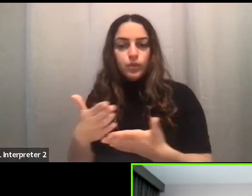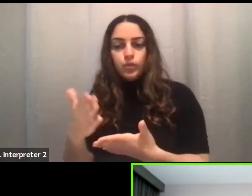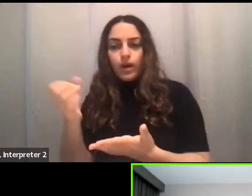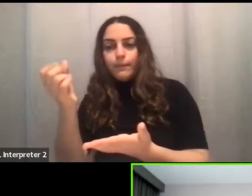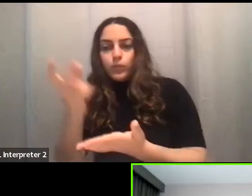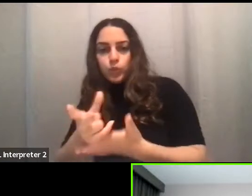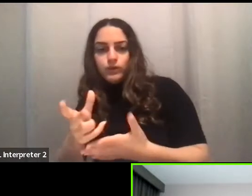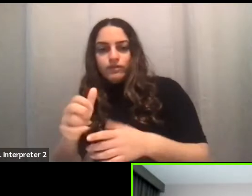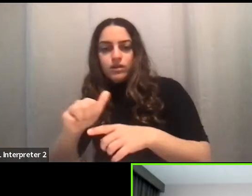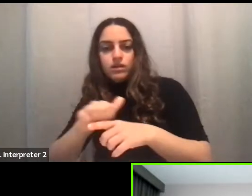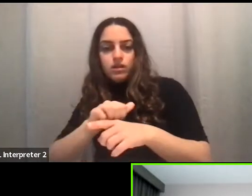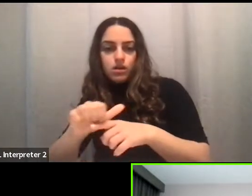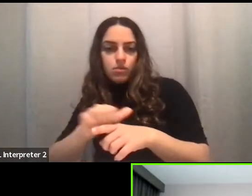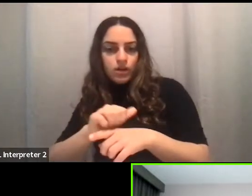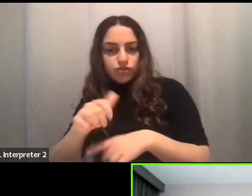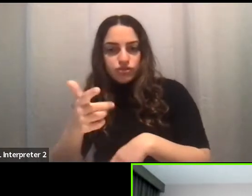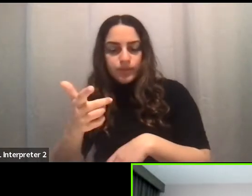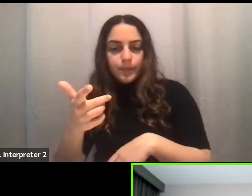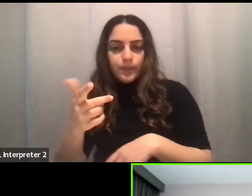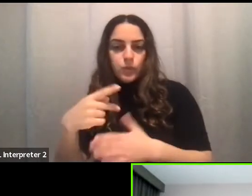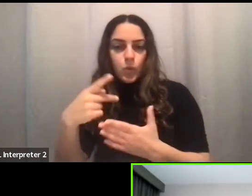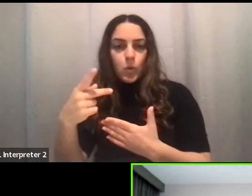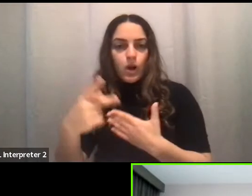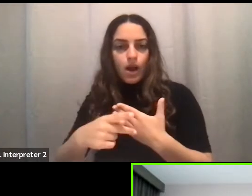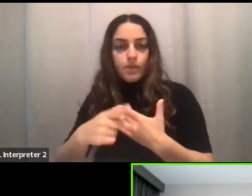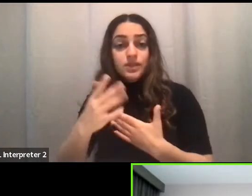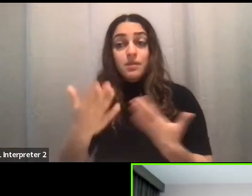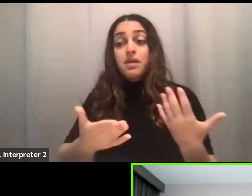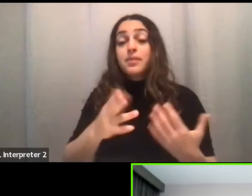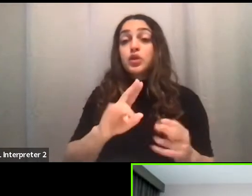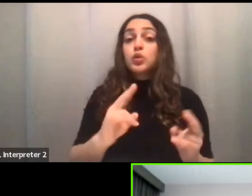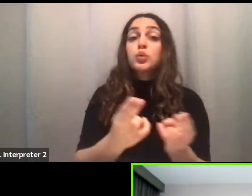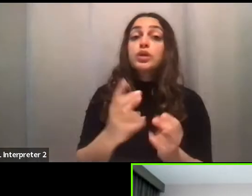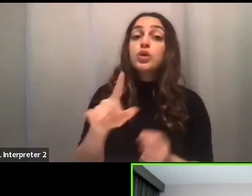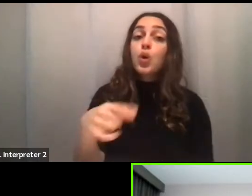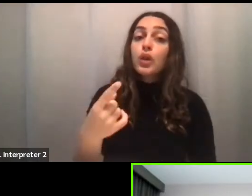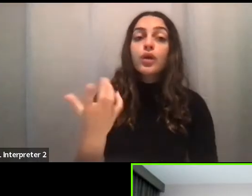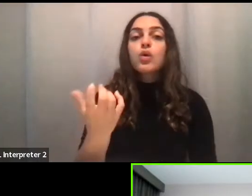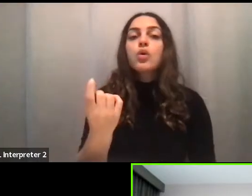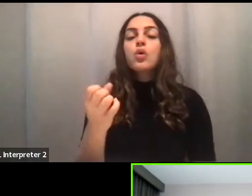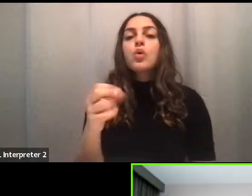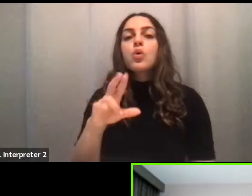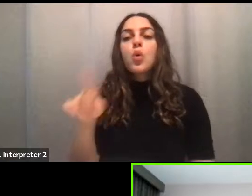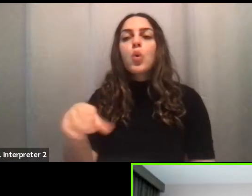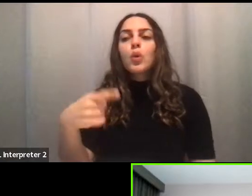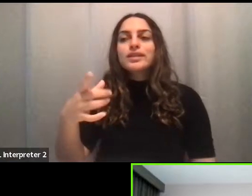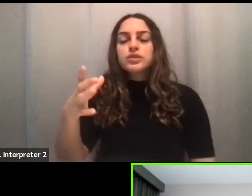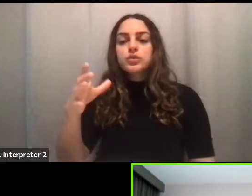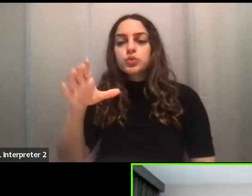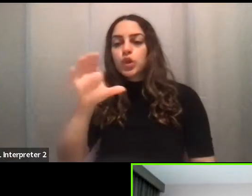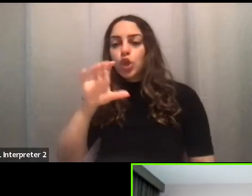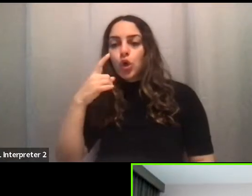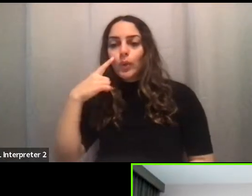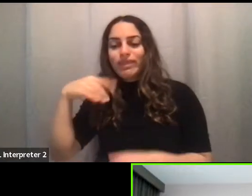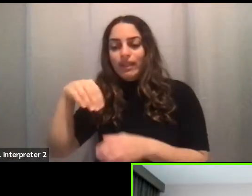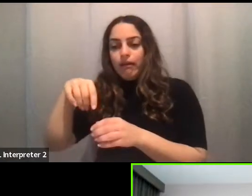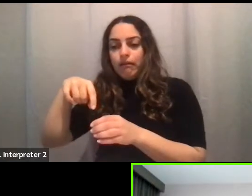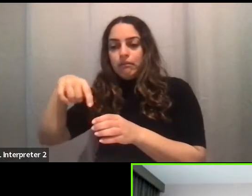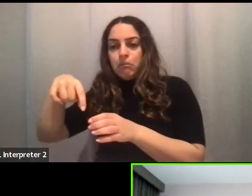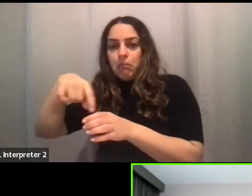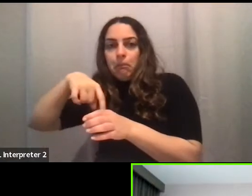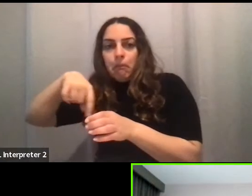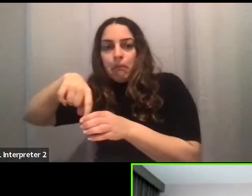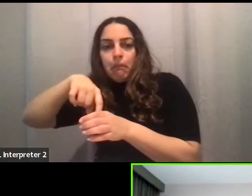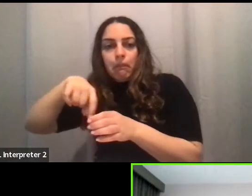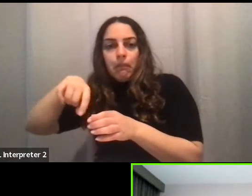programs that may be union only or to look only within a limited geographic area that excludes someone who lives a